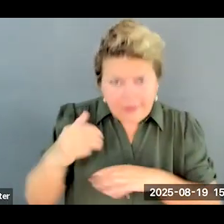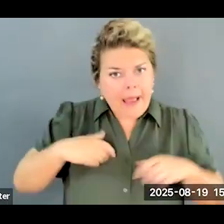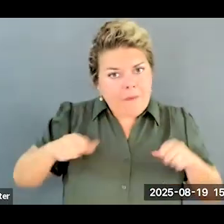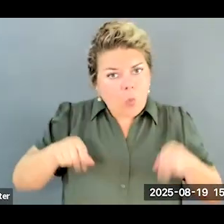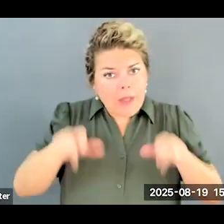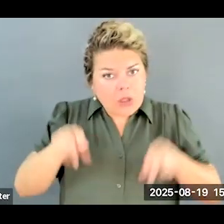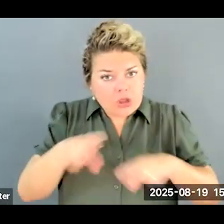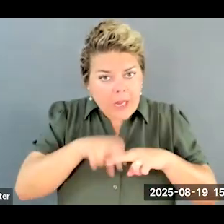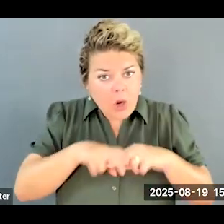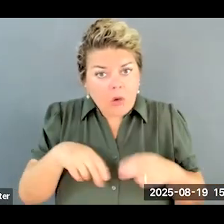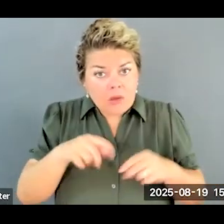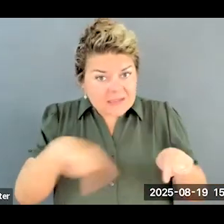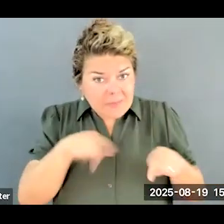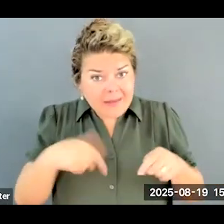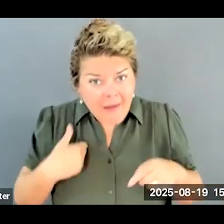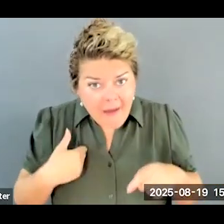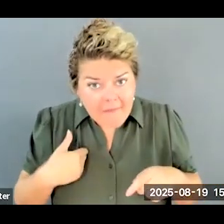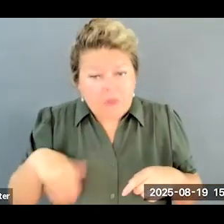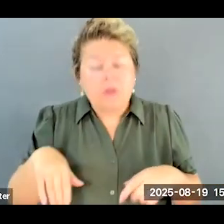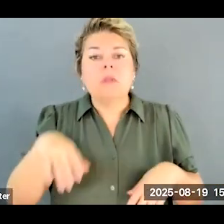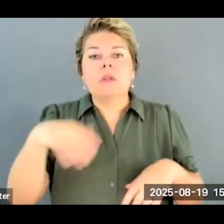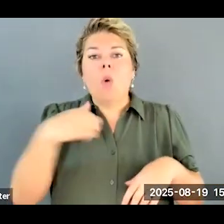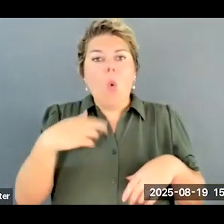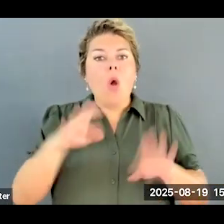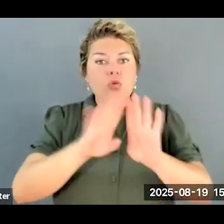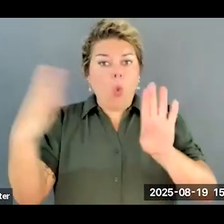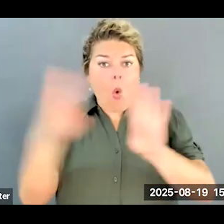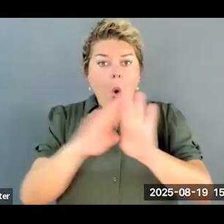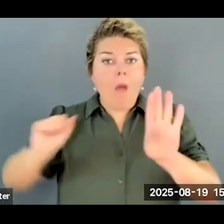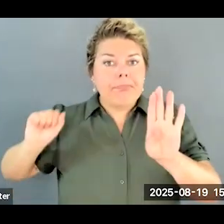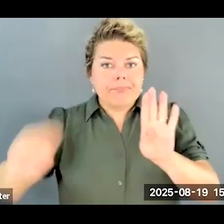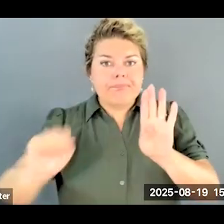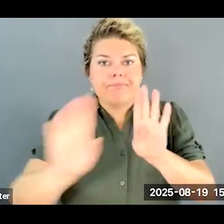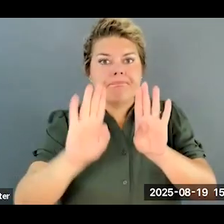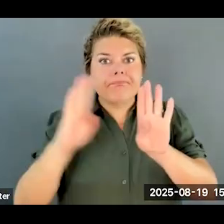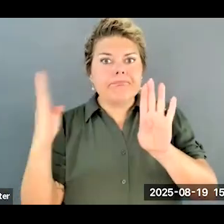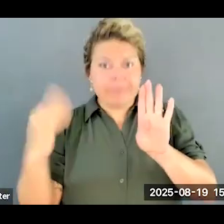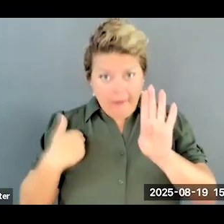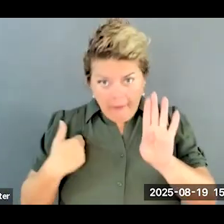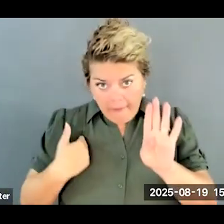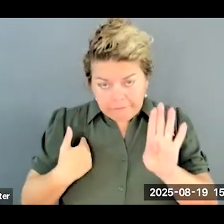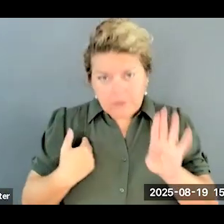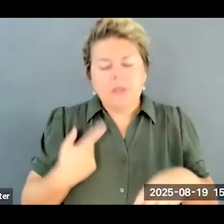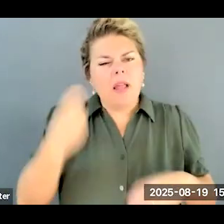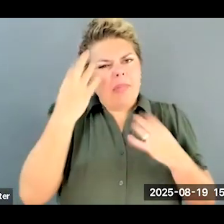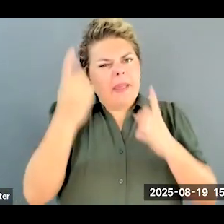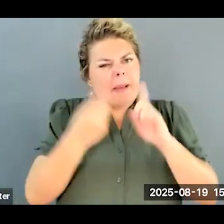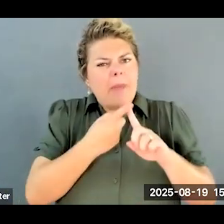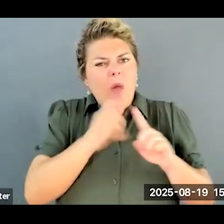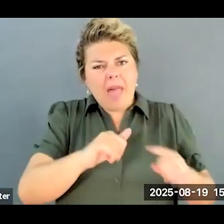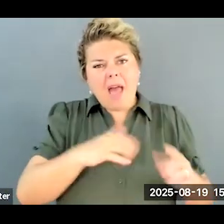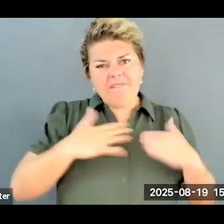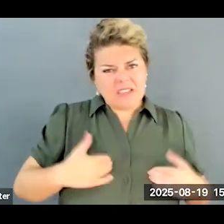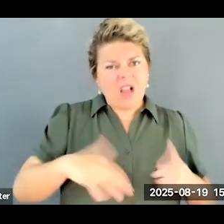accessible space or automatic door openers? You'll want to consider the digital accessibility, which we talked